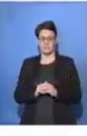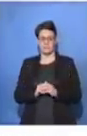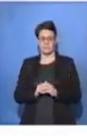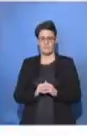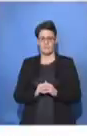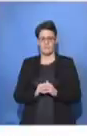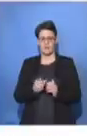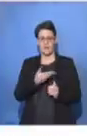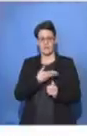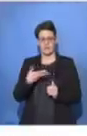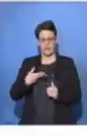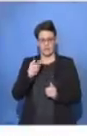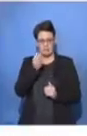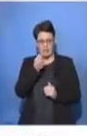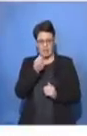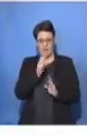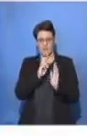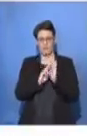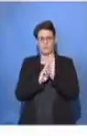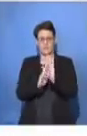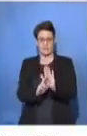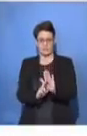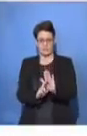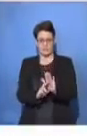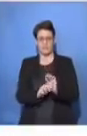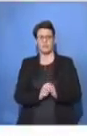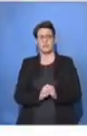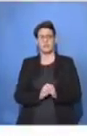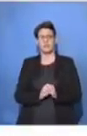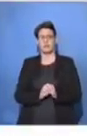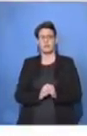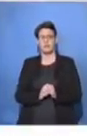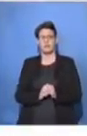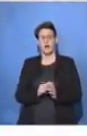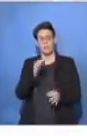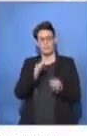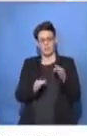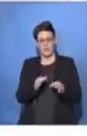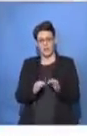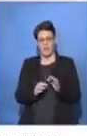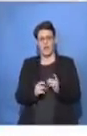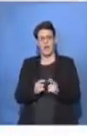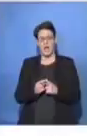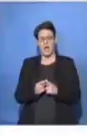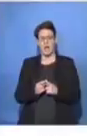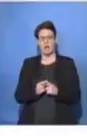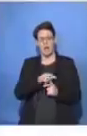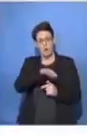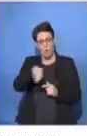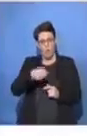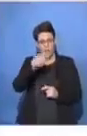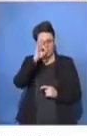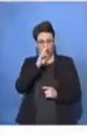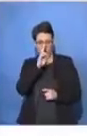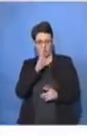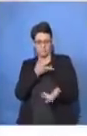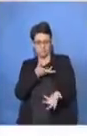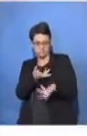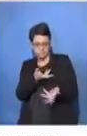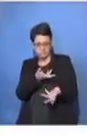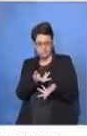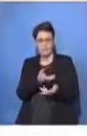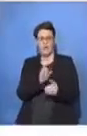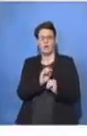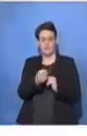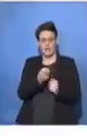Gender representation. Political stakeholders and the government are urged to consider engaging in